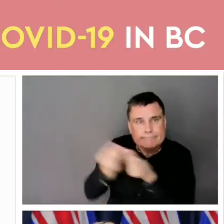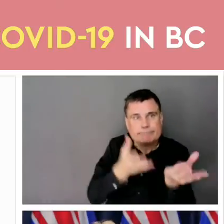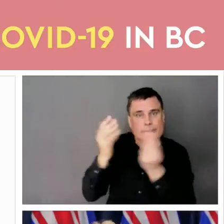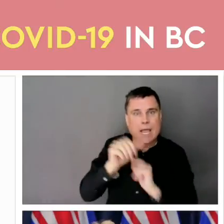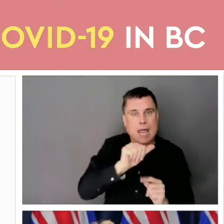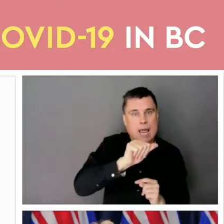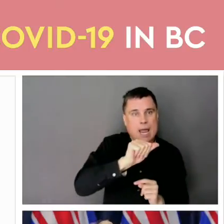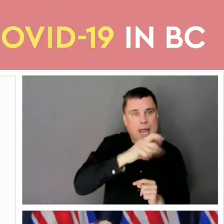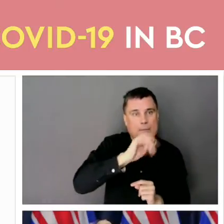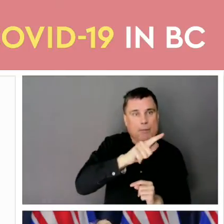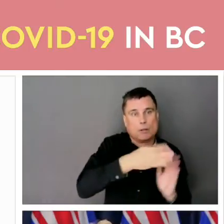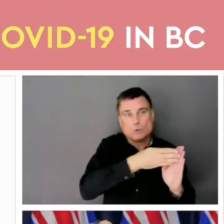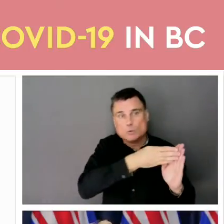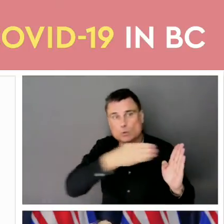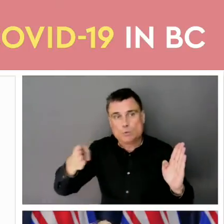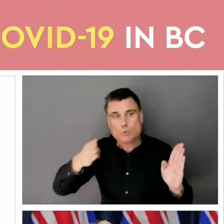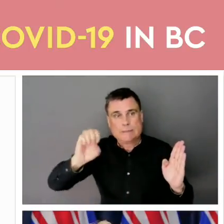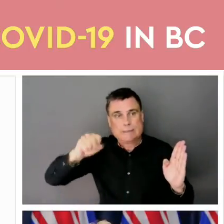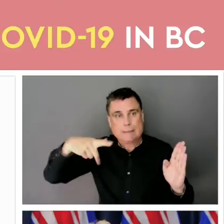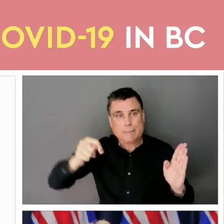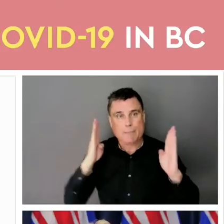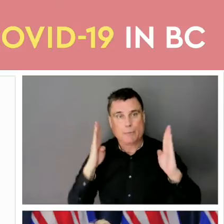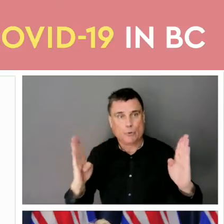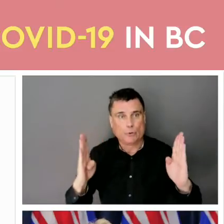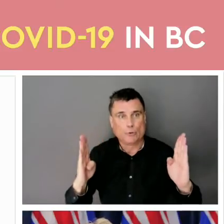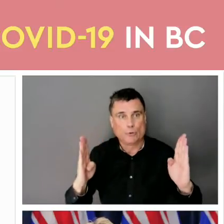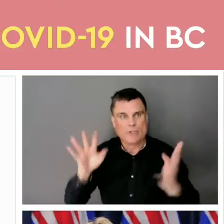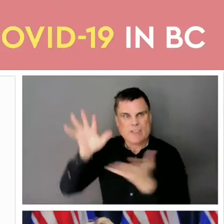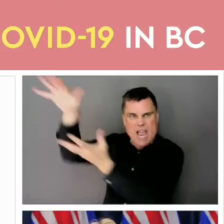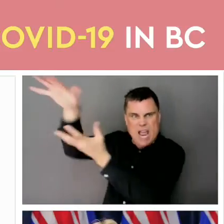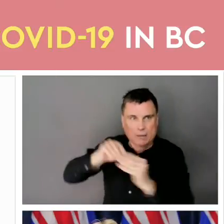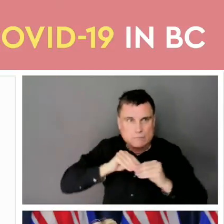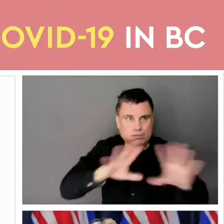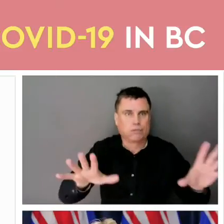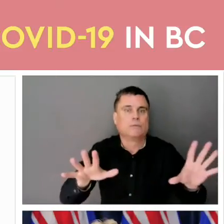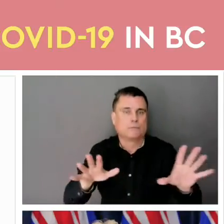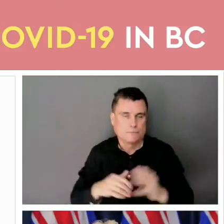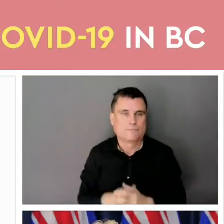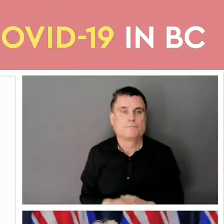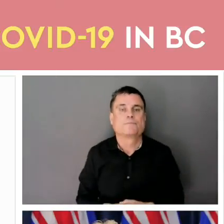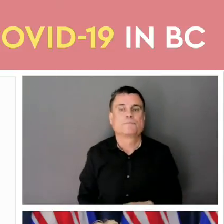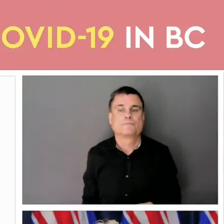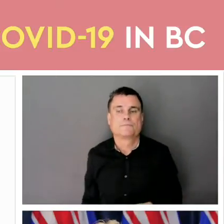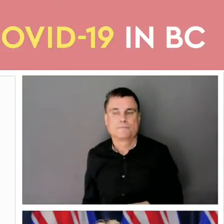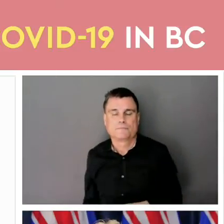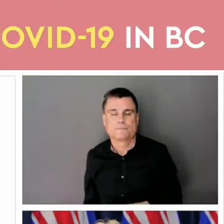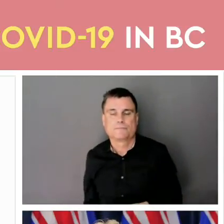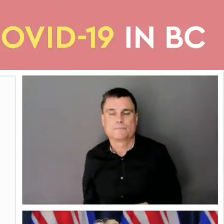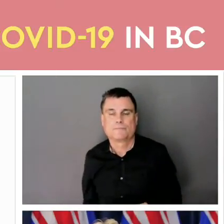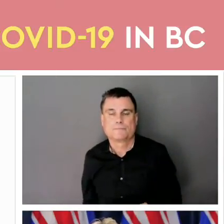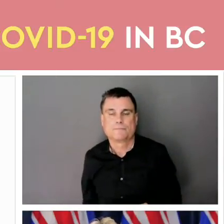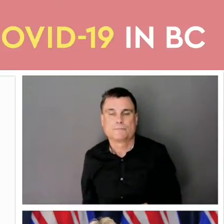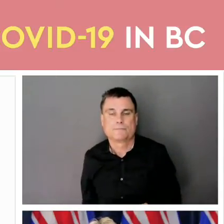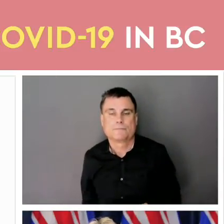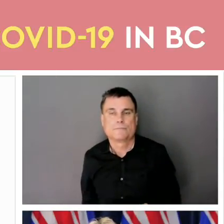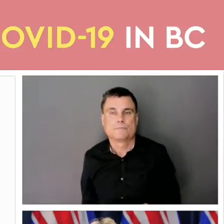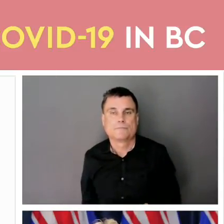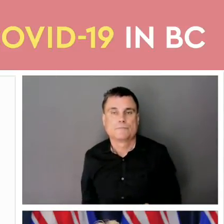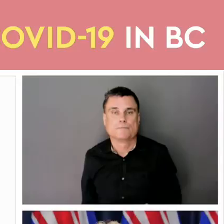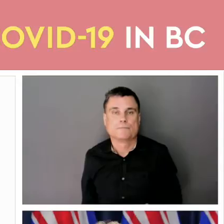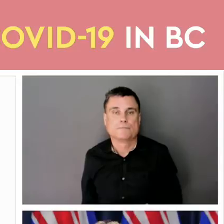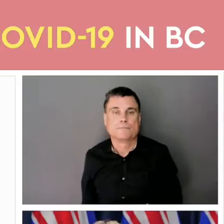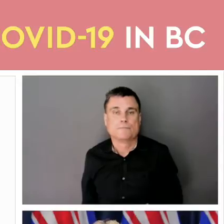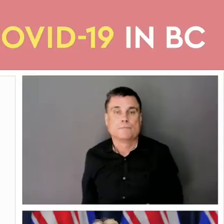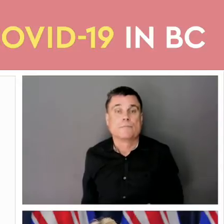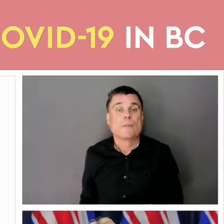September. Our immunization plan is based on evidence and data and focused on immunizing people who